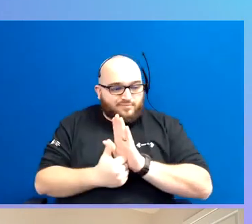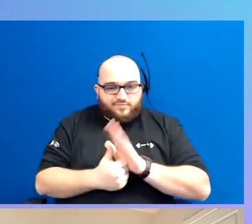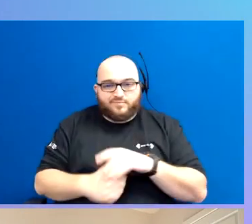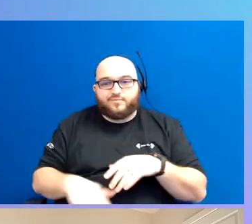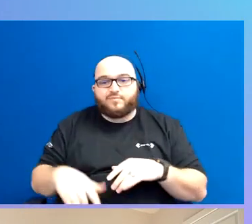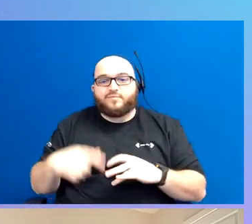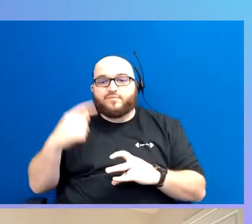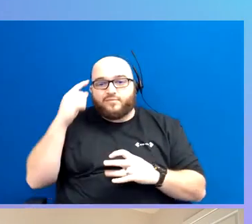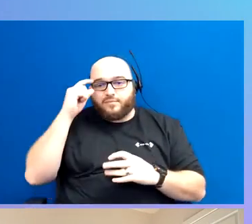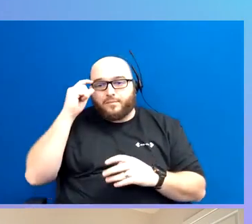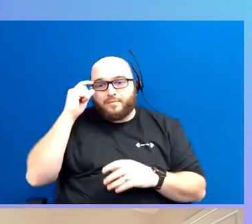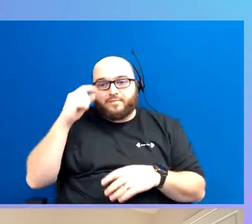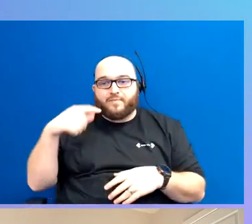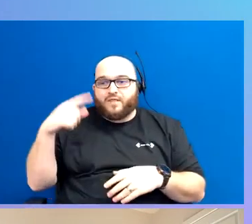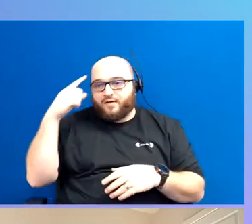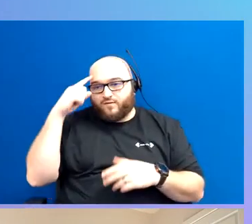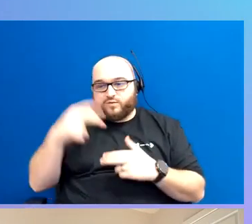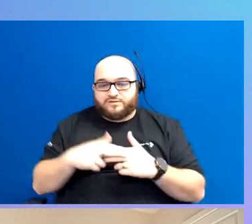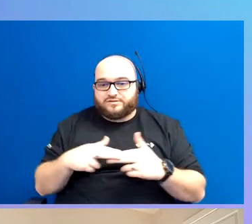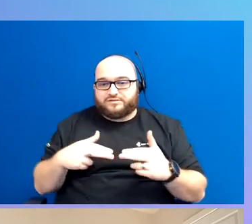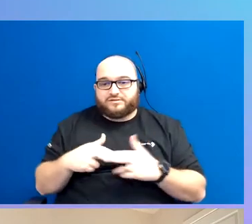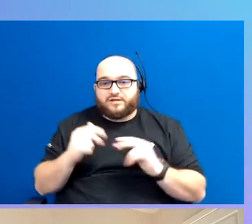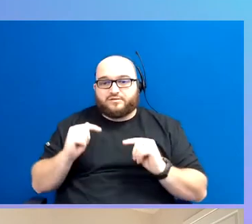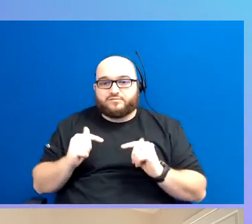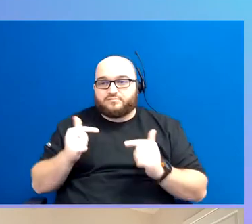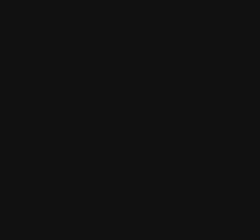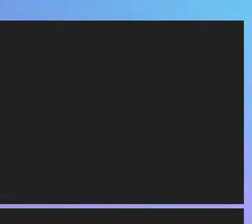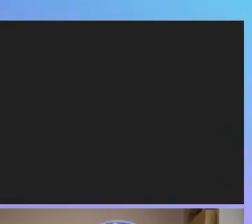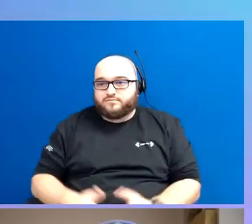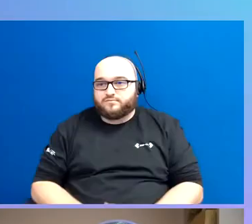hear about the agenda for the slide from Rachel.